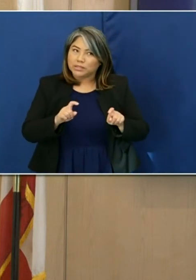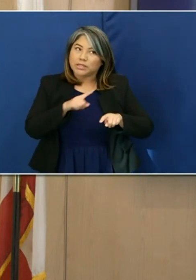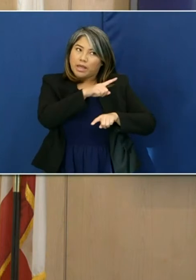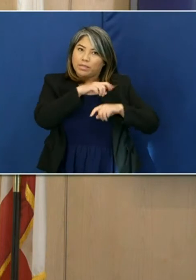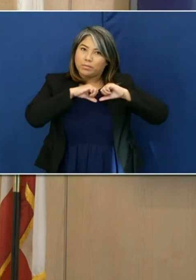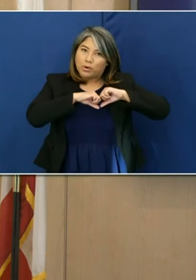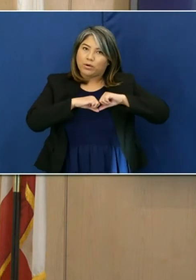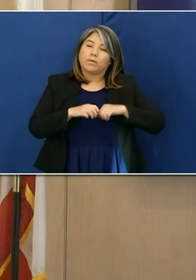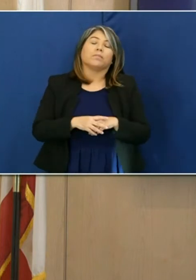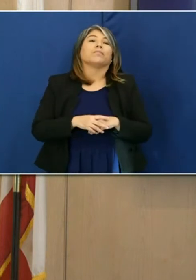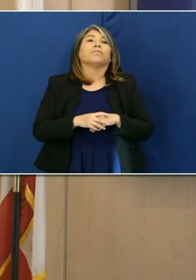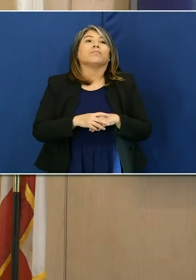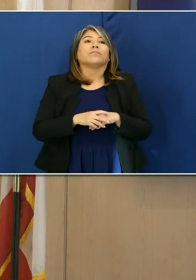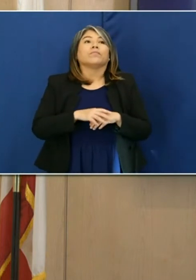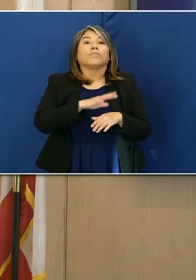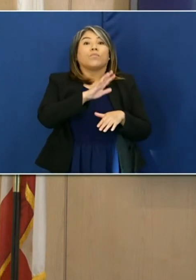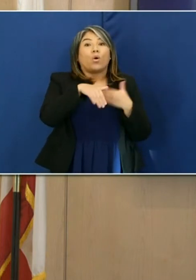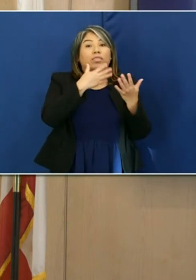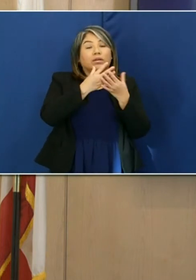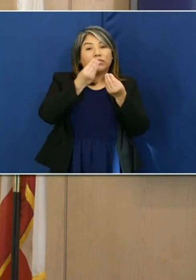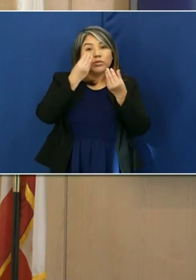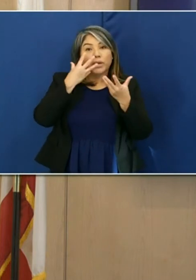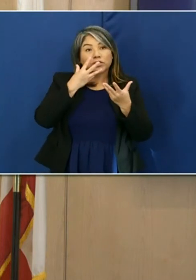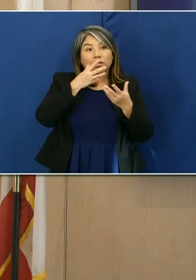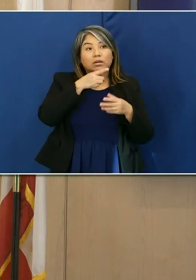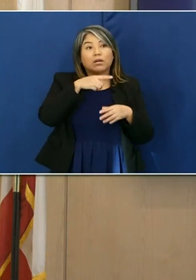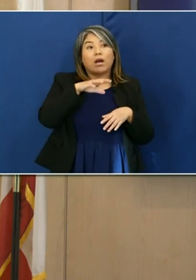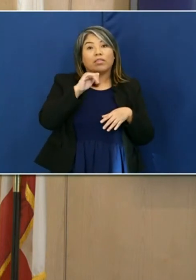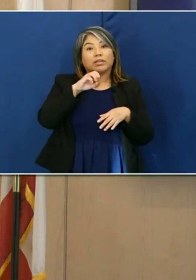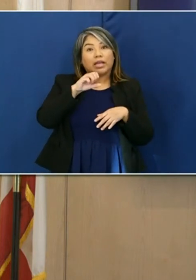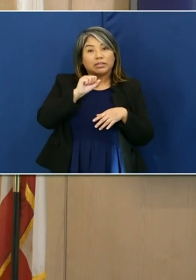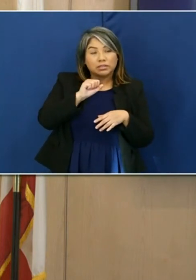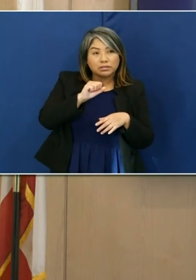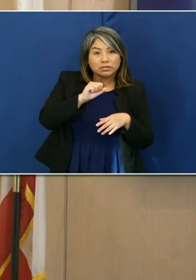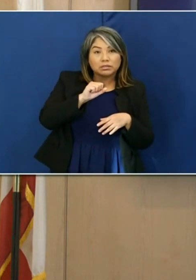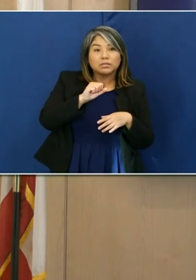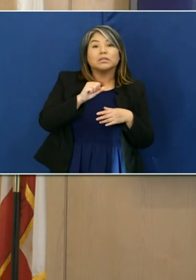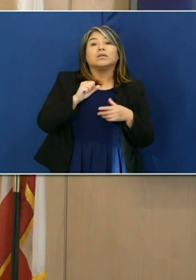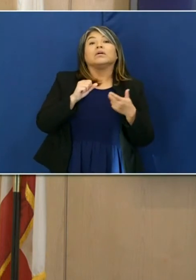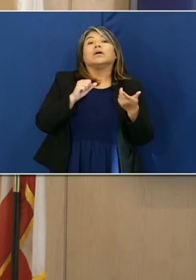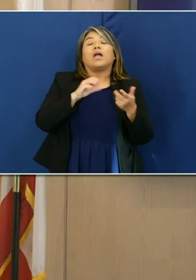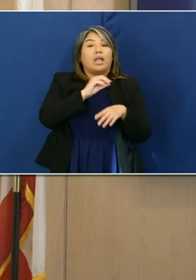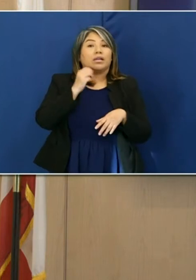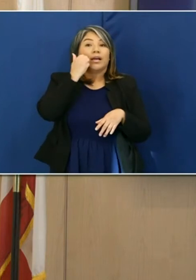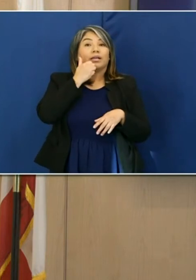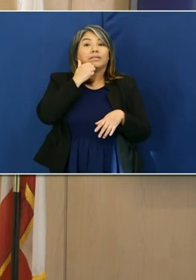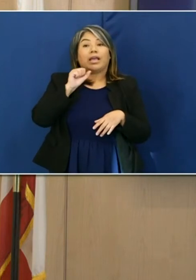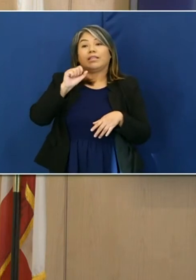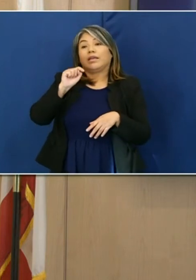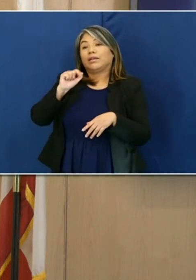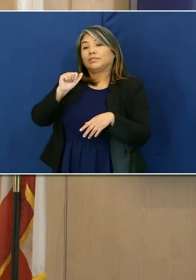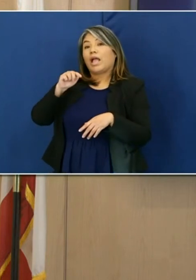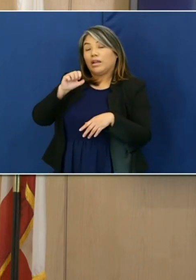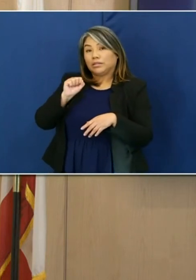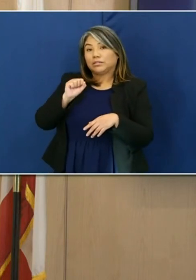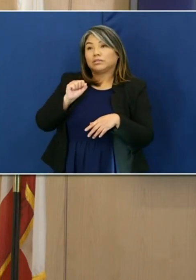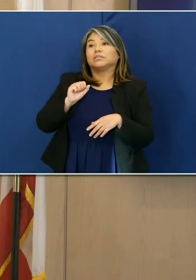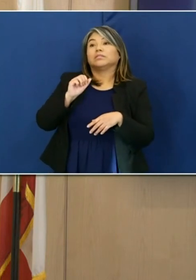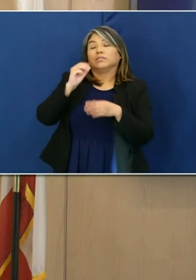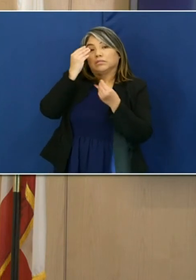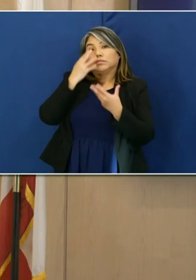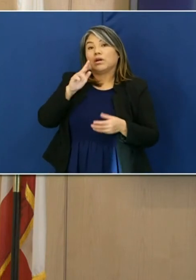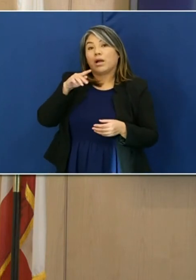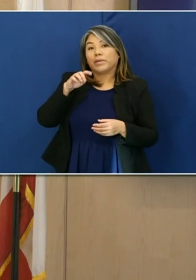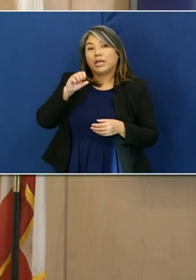border. We give all of that information on those cases, and actually our daily status updates to our colleagues in